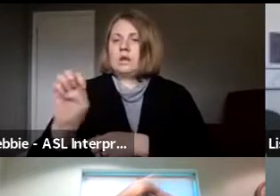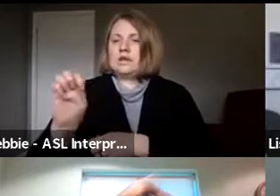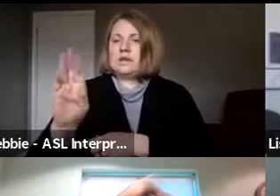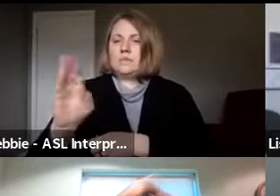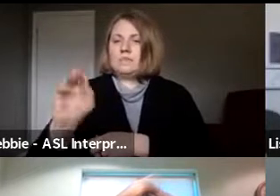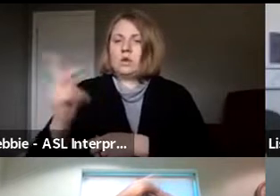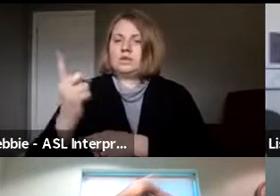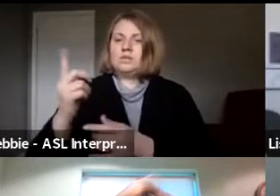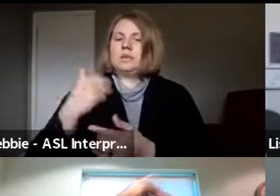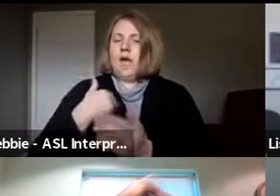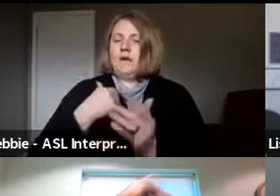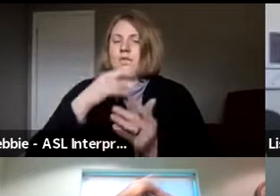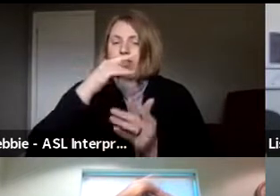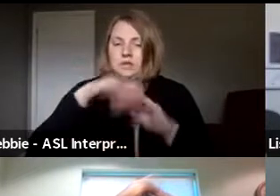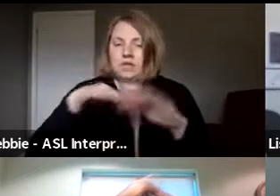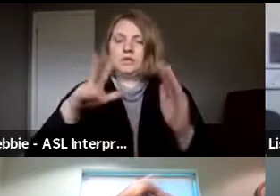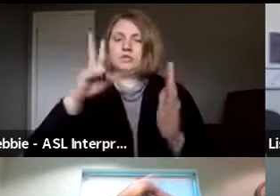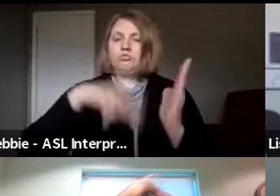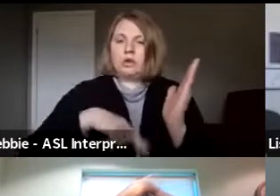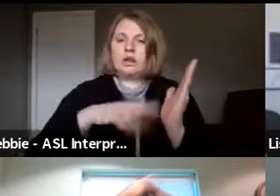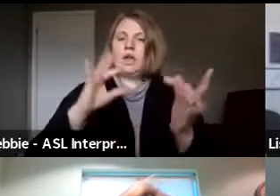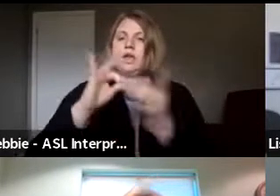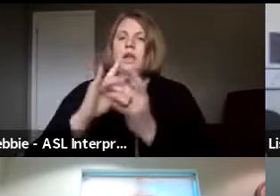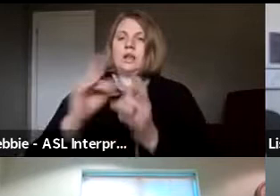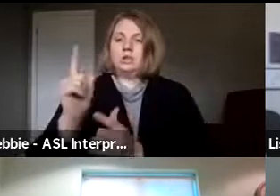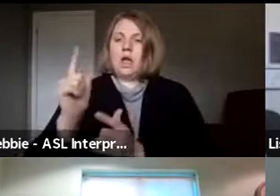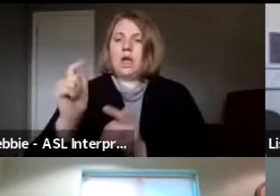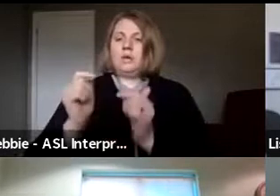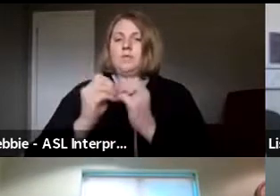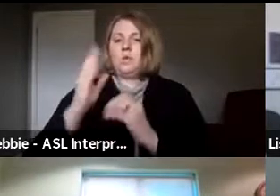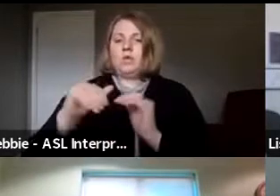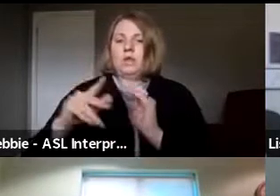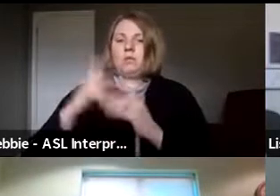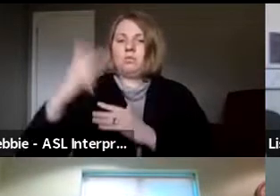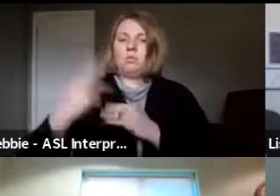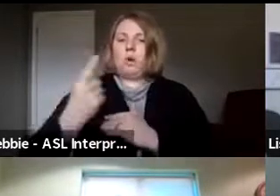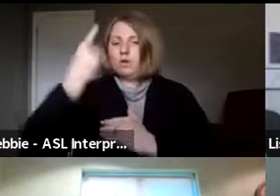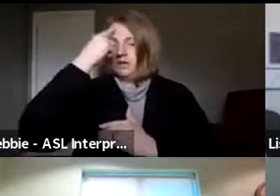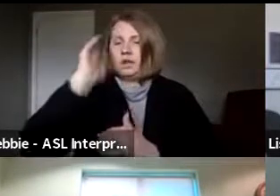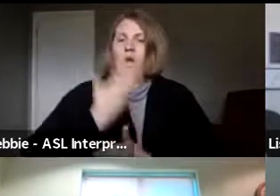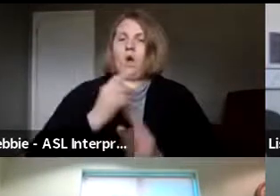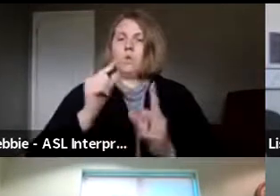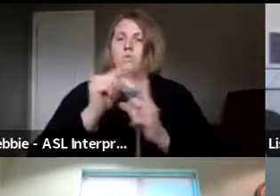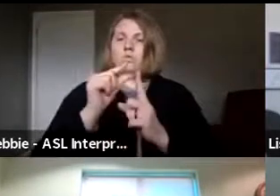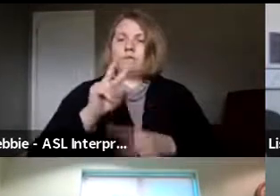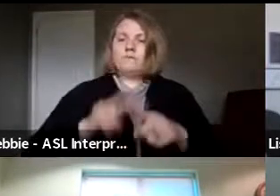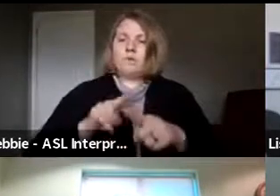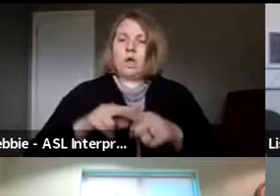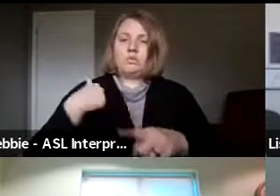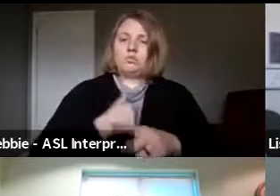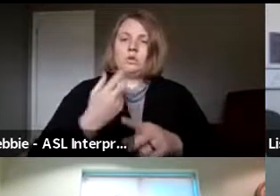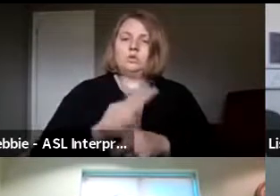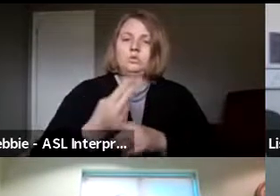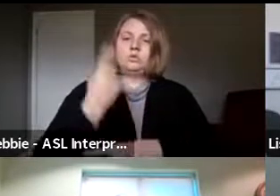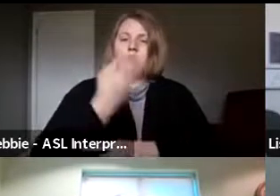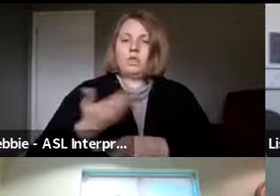and connecting with the library through more than the program. And then we always think about our vocabulary, because one of the things that I've learned is that I use lots